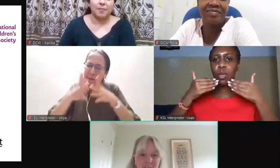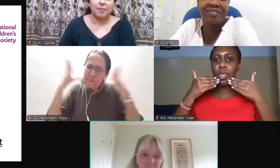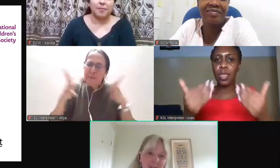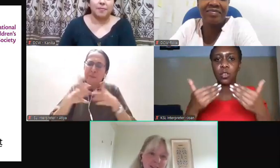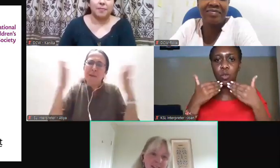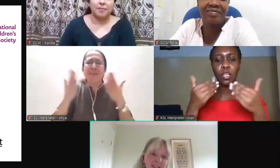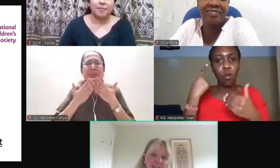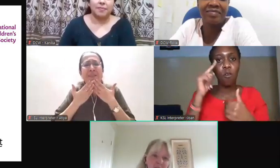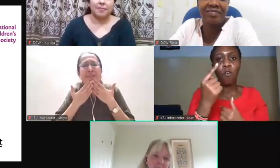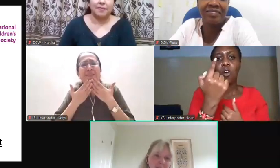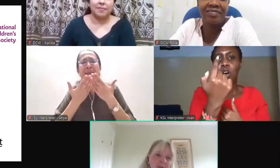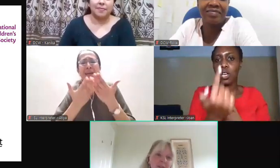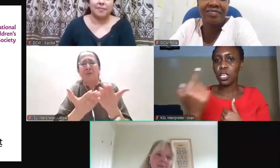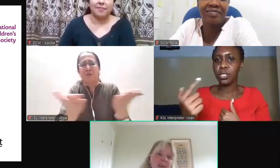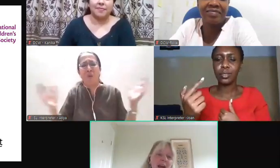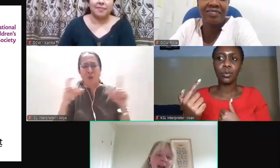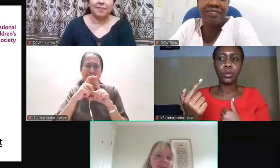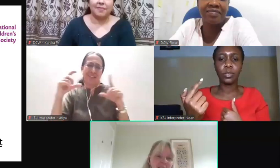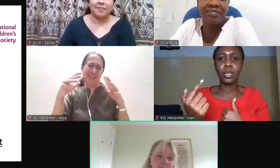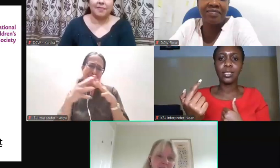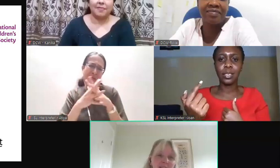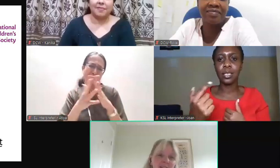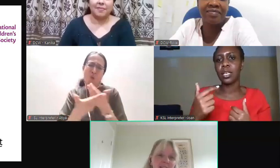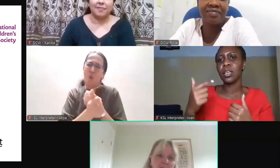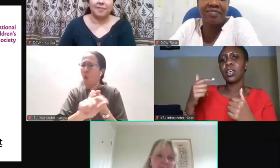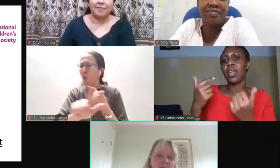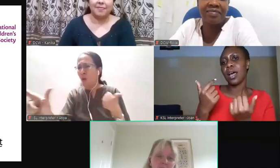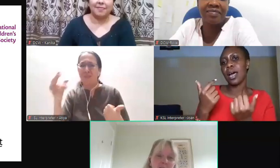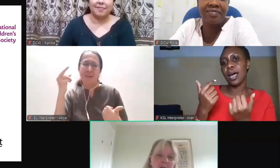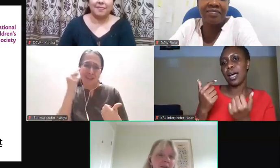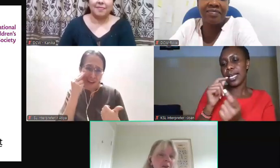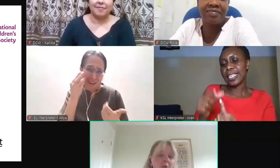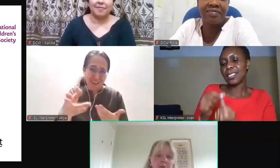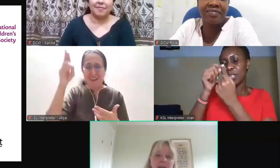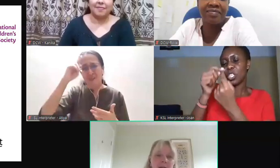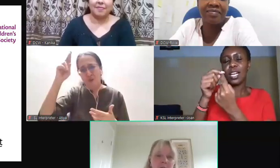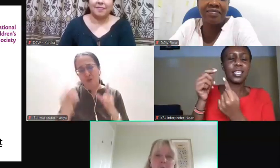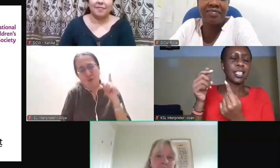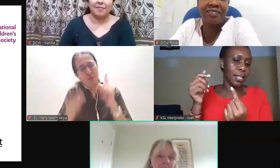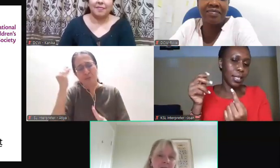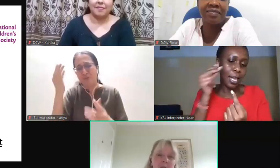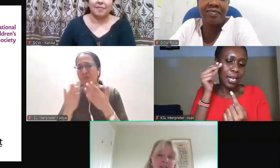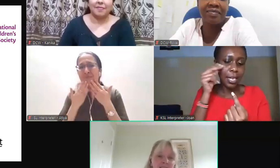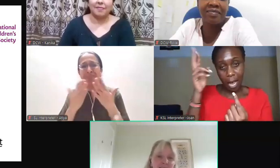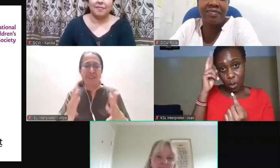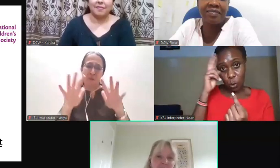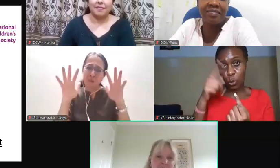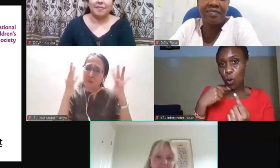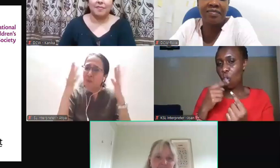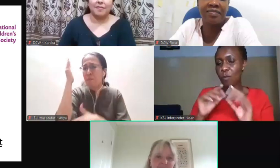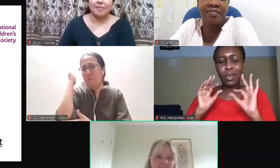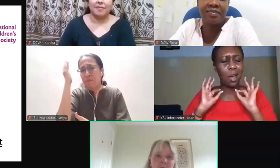to everyone at DCW, and especially Kanika and Rose, who have been our wonderful presenters